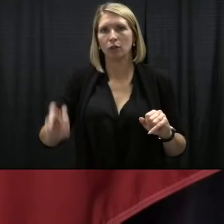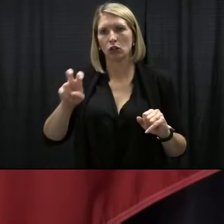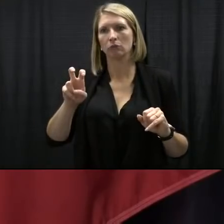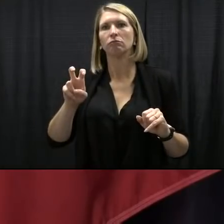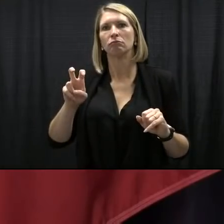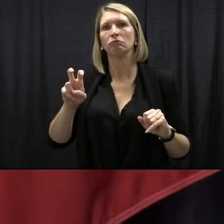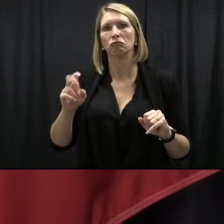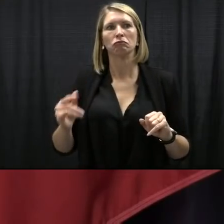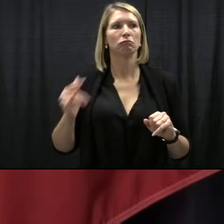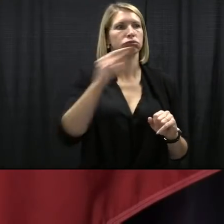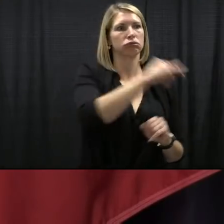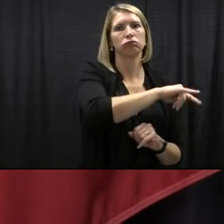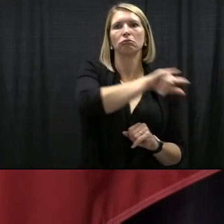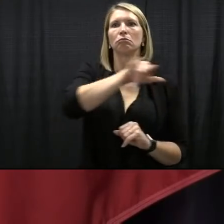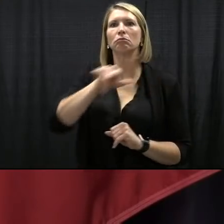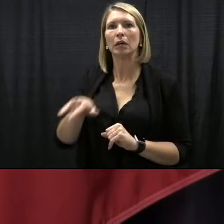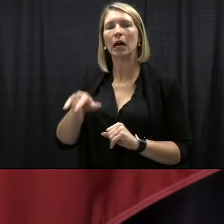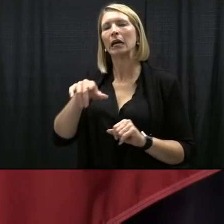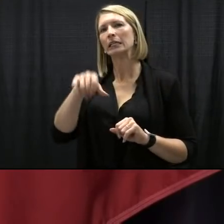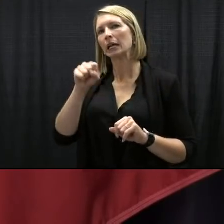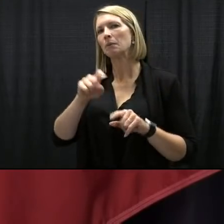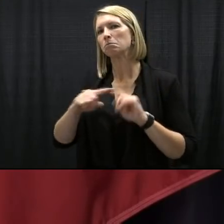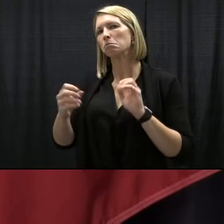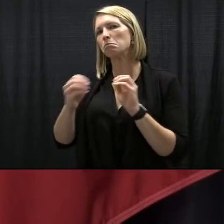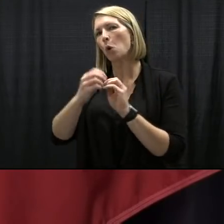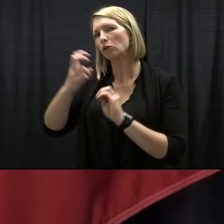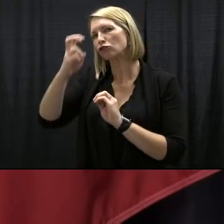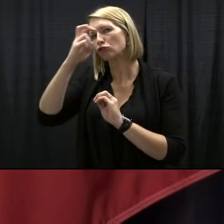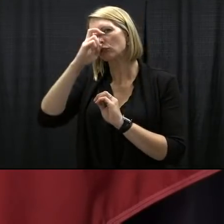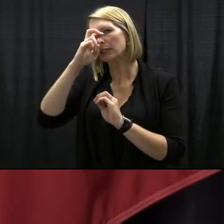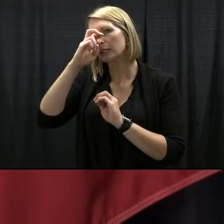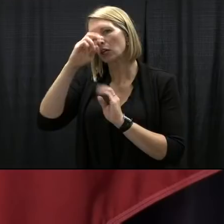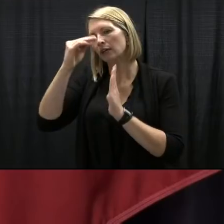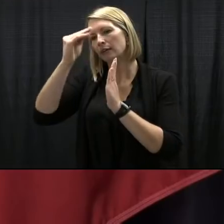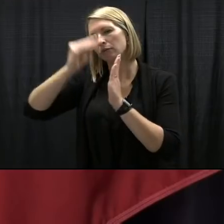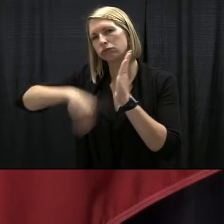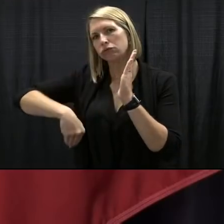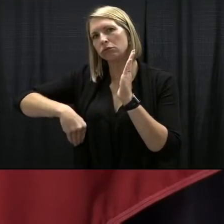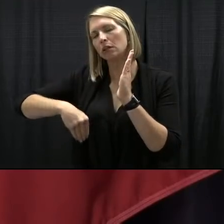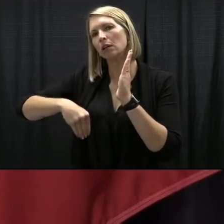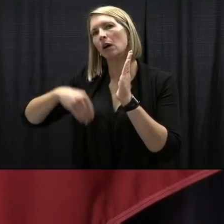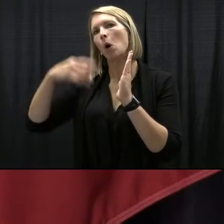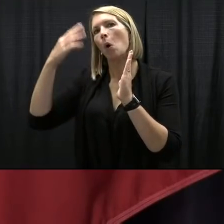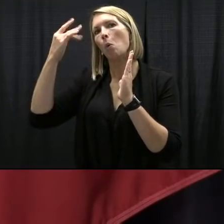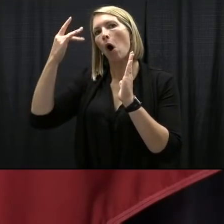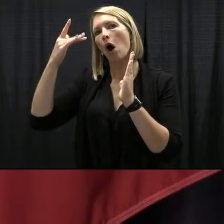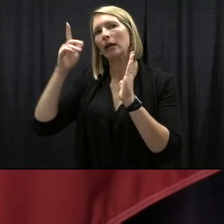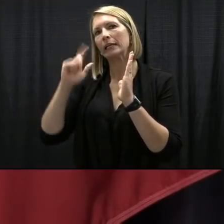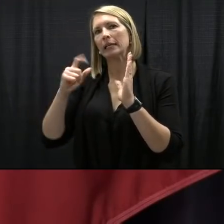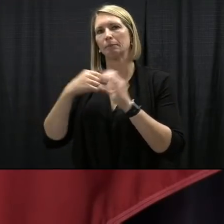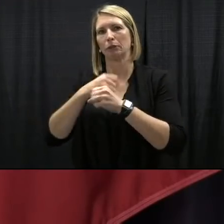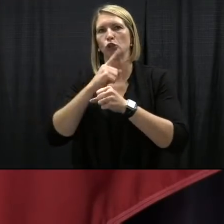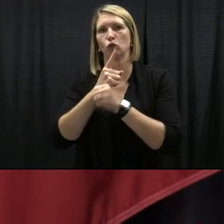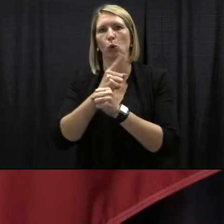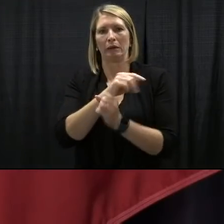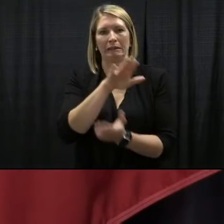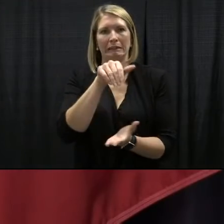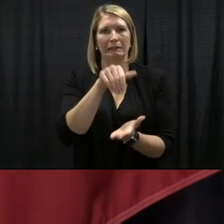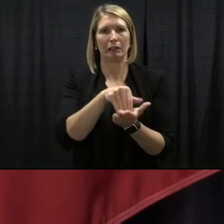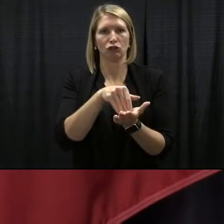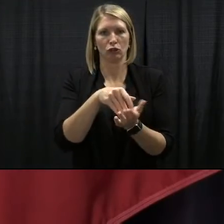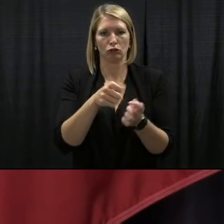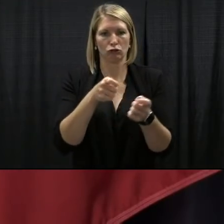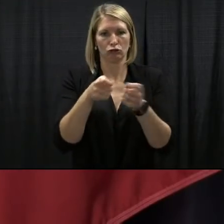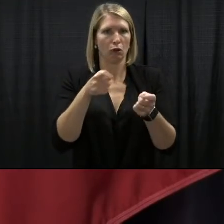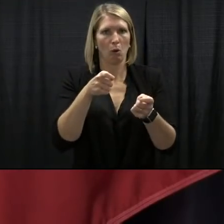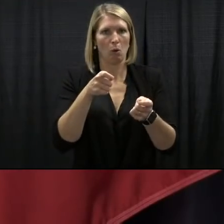will help reduce the risk of importation of the virus into the province and give us some much-needed breathing room to get our current outbreak under control and